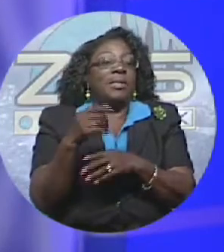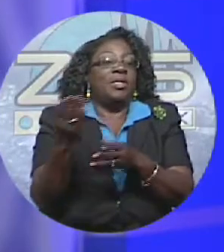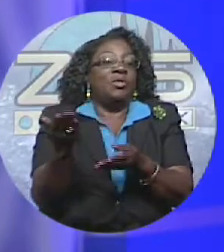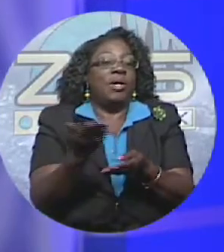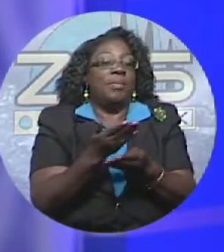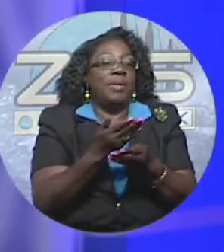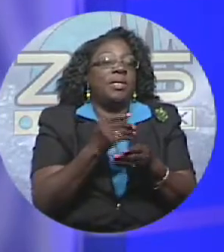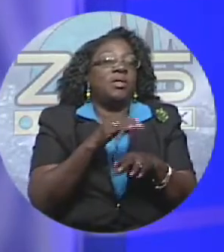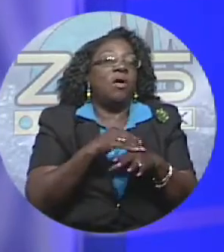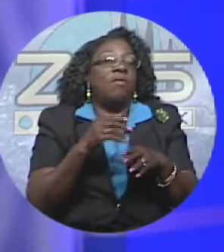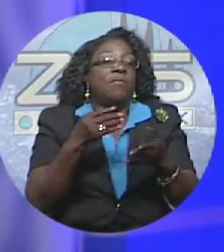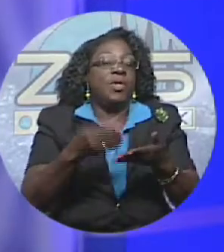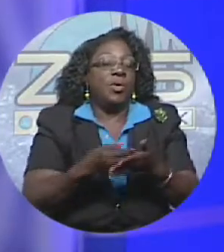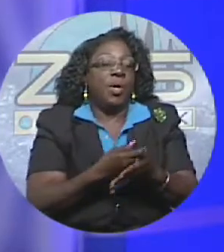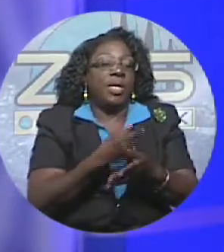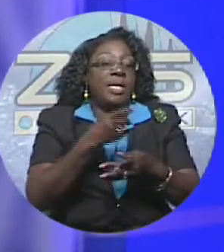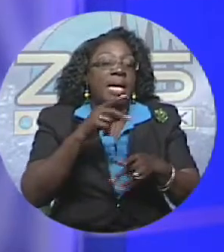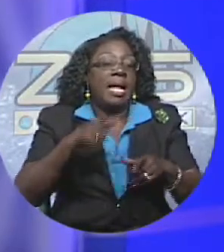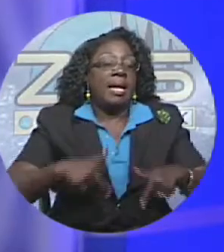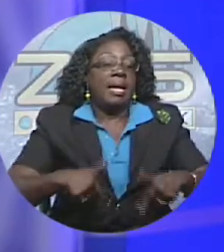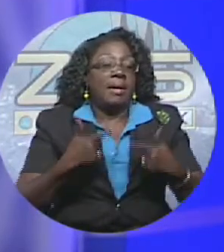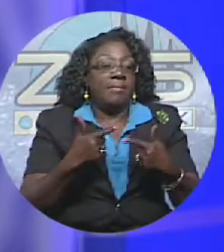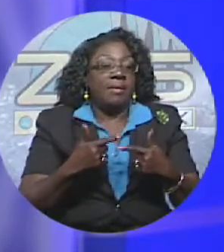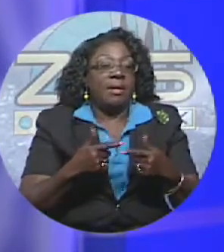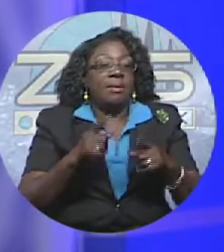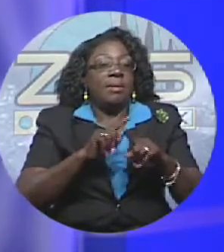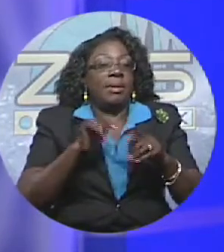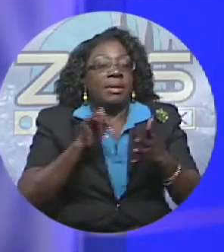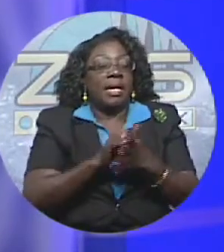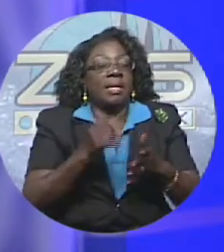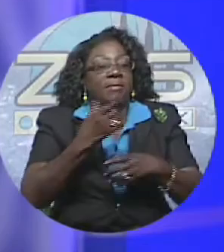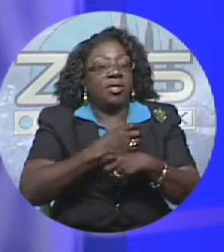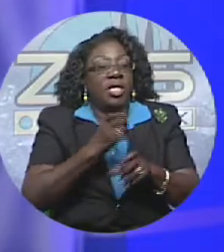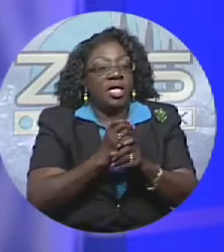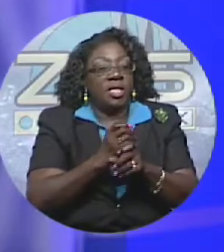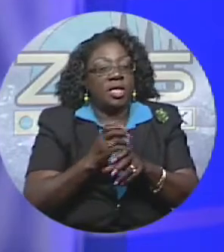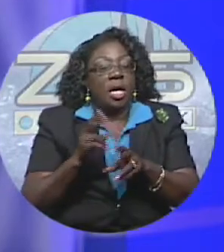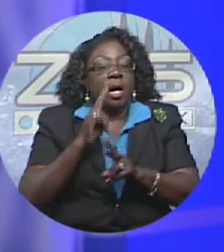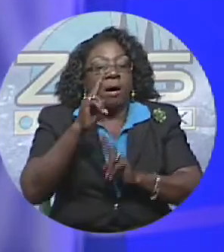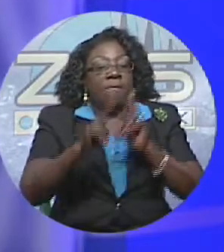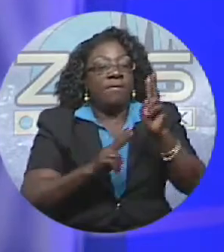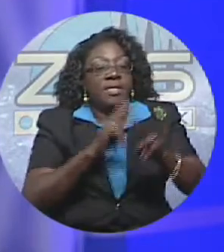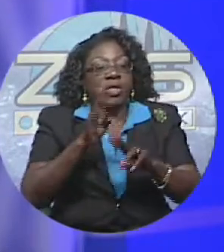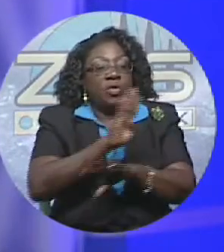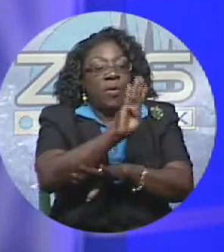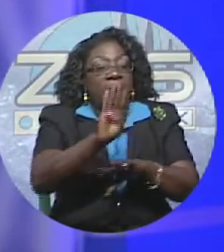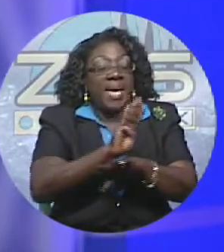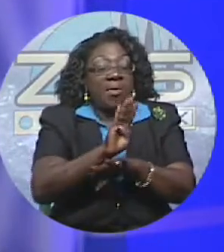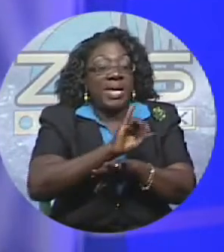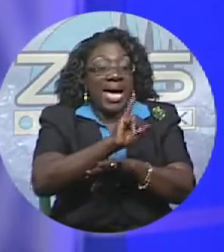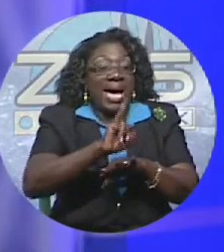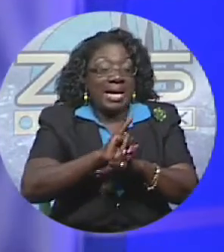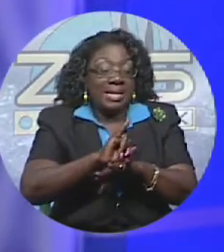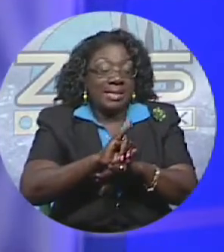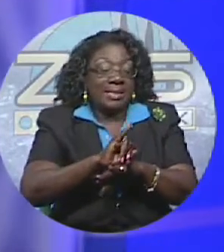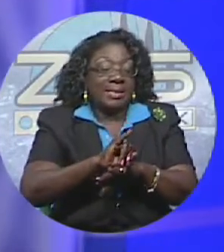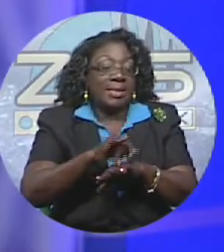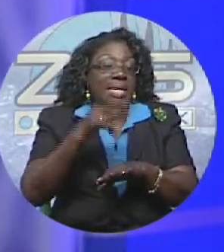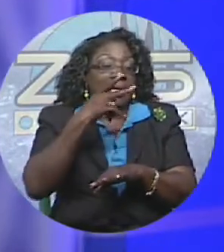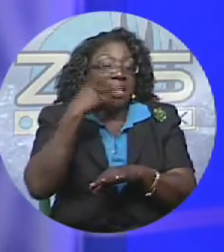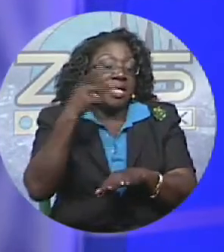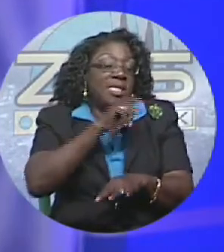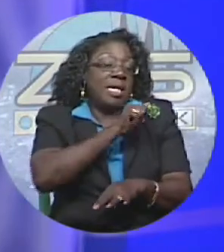a remote tropical setting. But that has changed, and a trip to the Berry Islands proved it, as Keisha Adley found out in tonight's